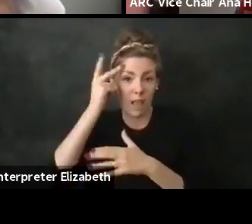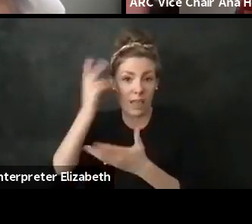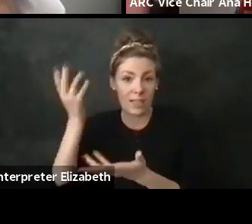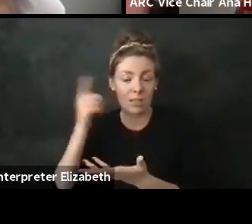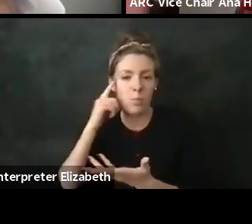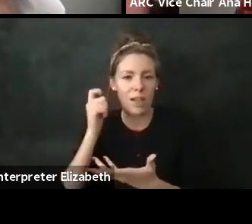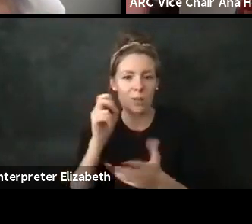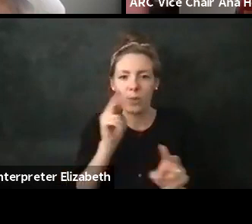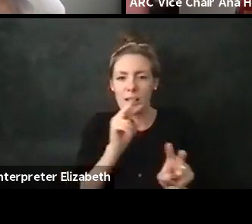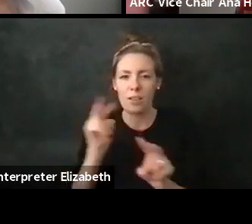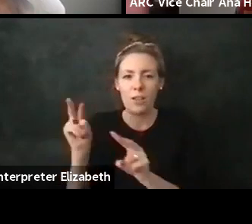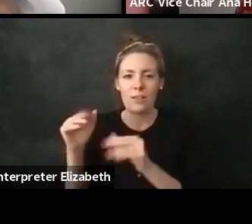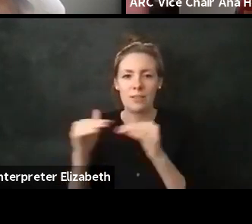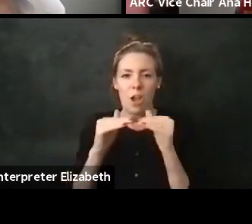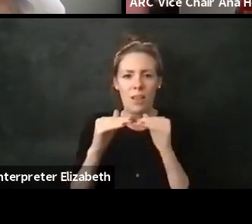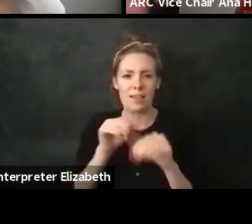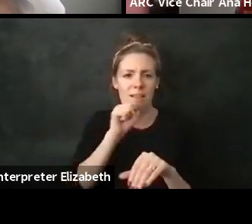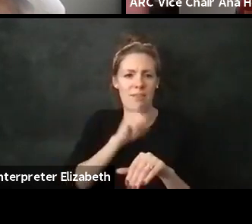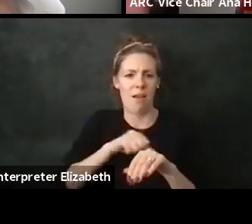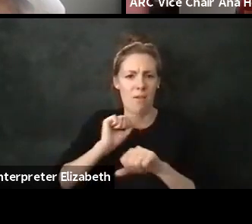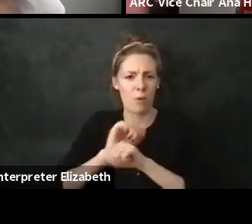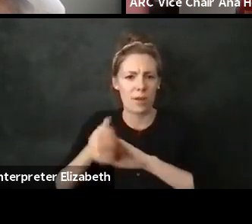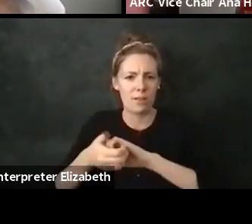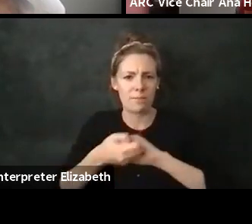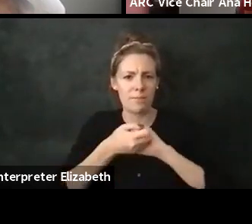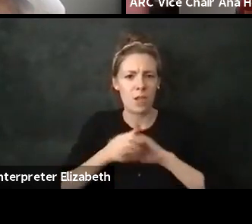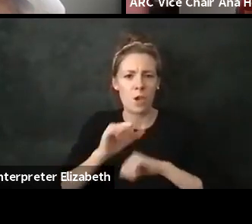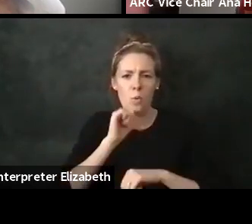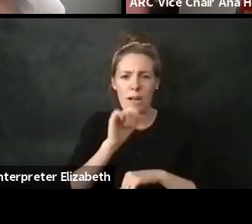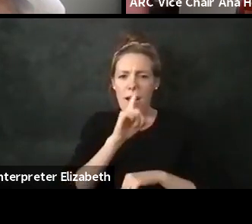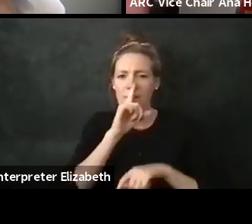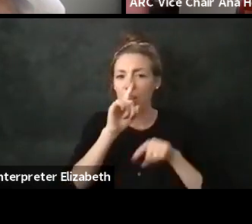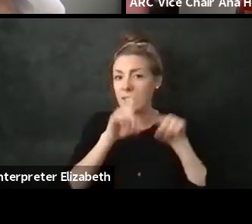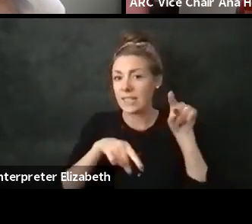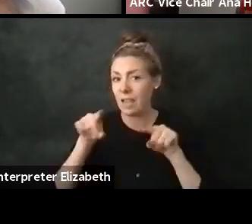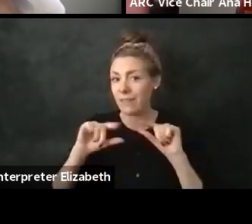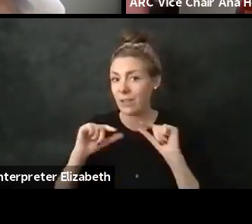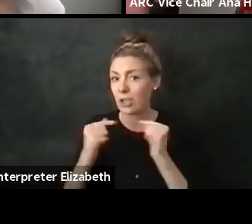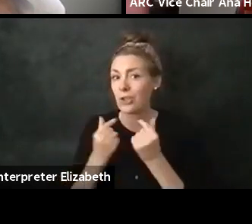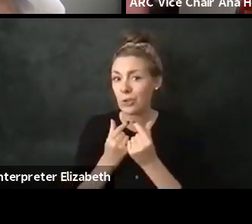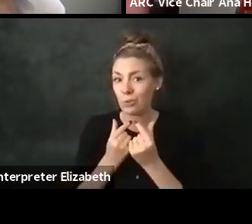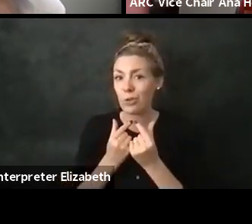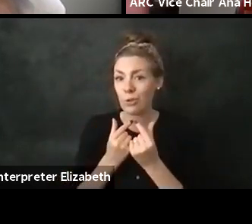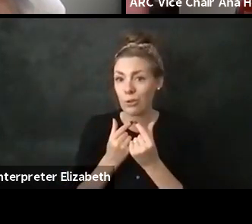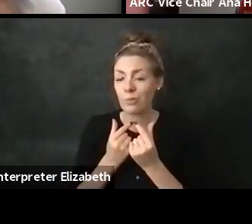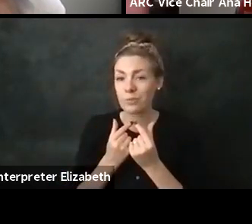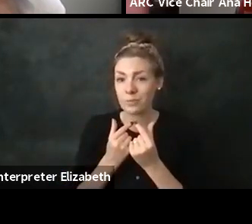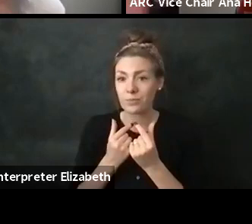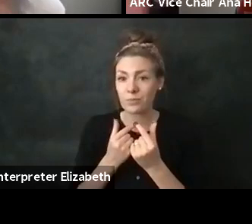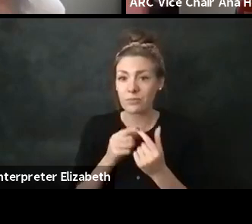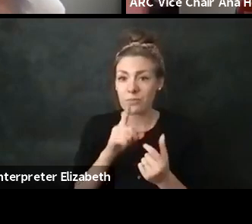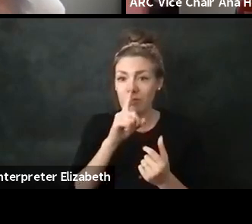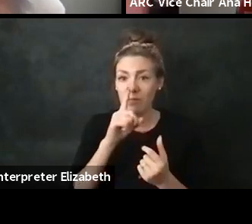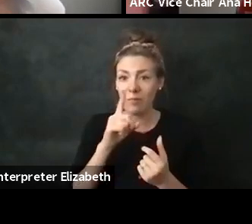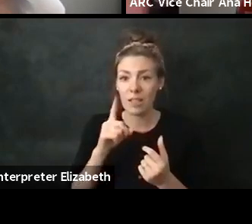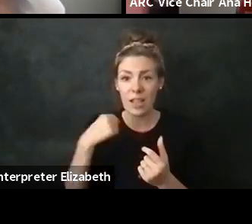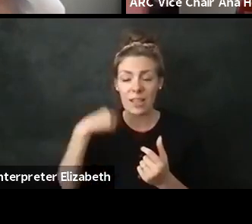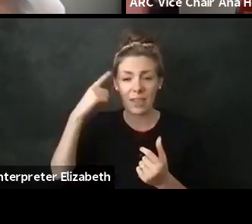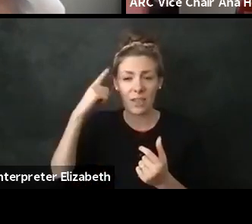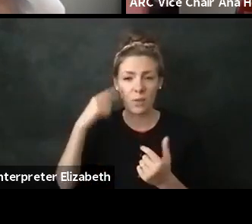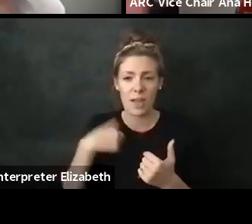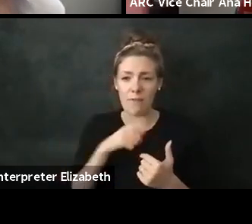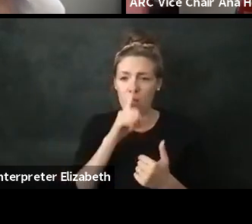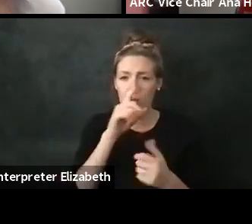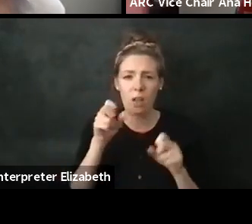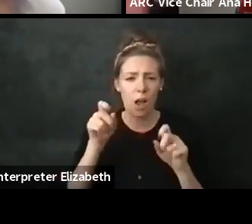at my colleagues, I love working with my colleagues, but we are not a very diverse group. And I think that there is, you know, a real opportunity here to look at those